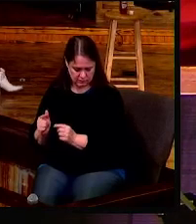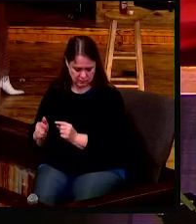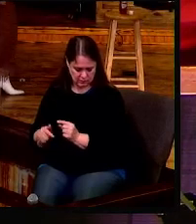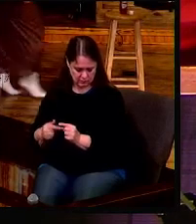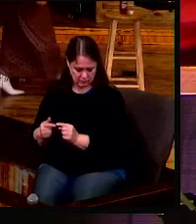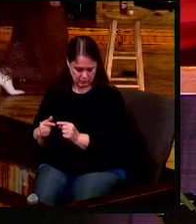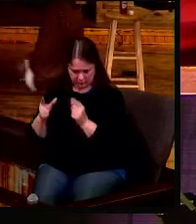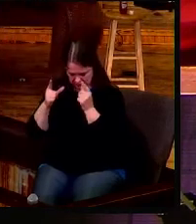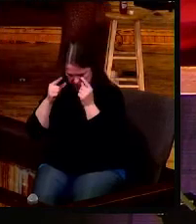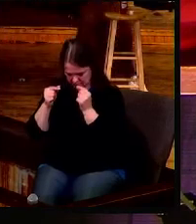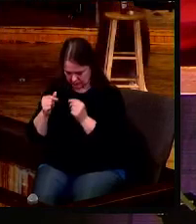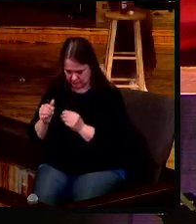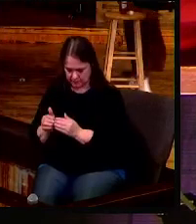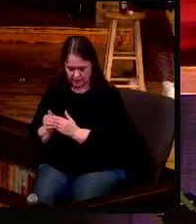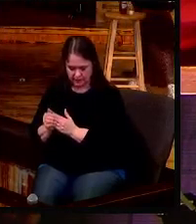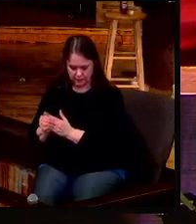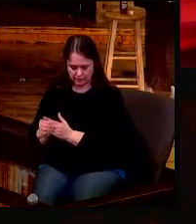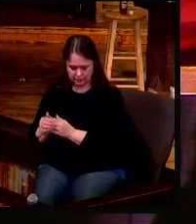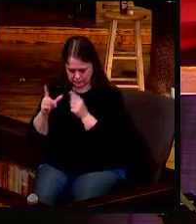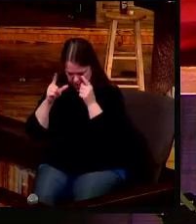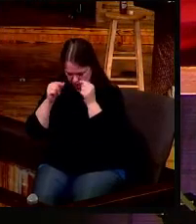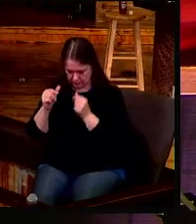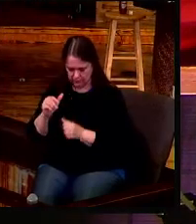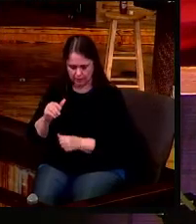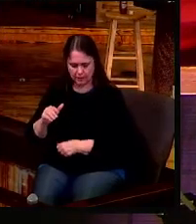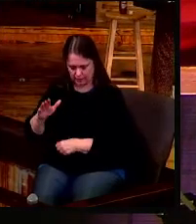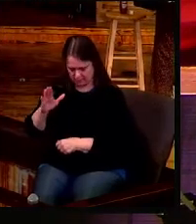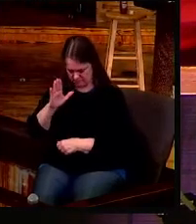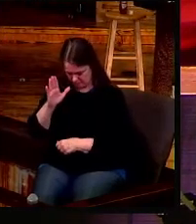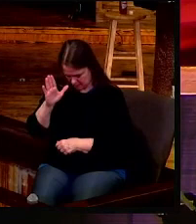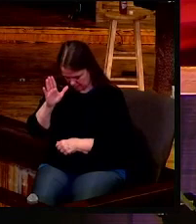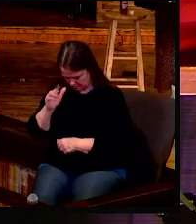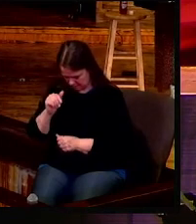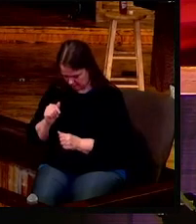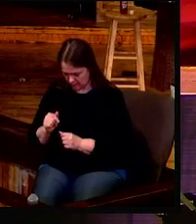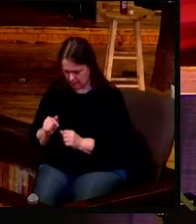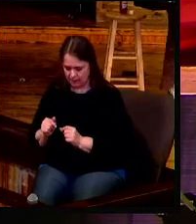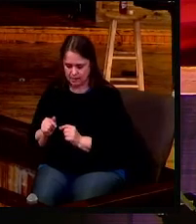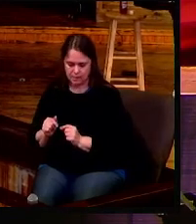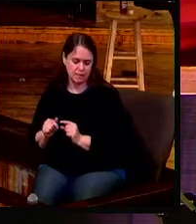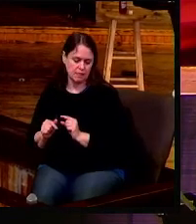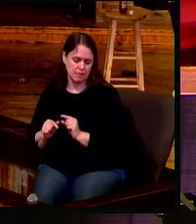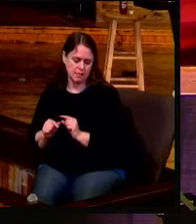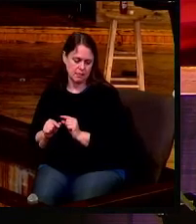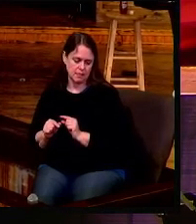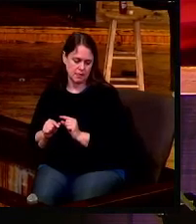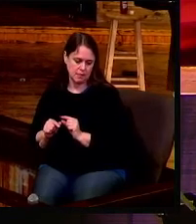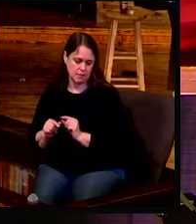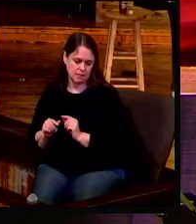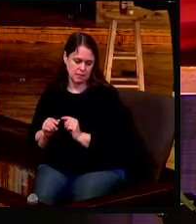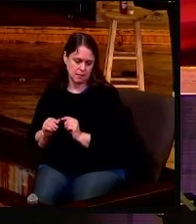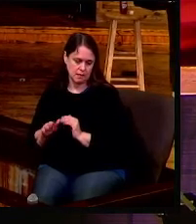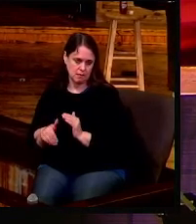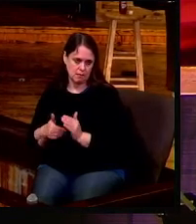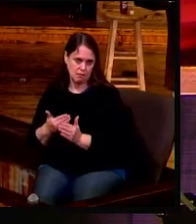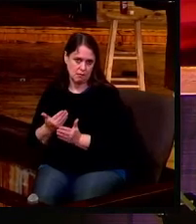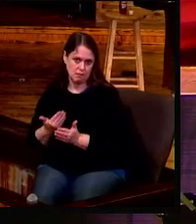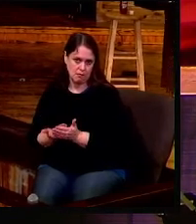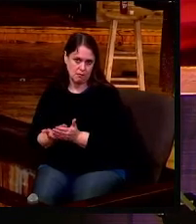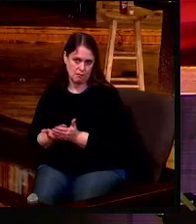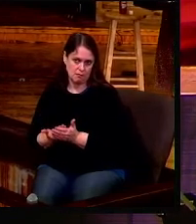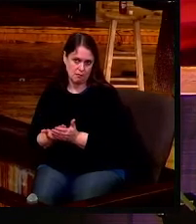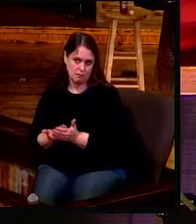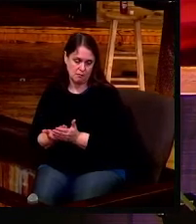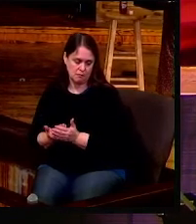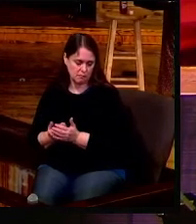a blind man, they both end up in the ditch.' Peter said, 'I don't get it. Put it in plain language.' Jesus replied, 'You too? Are